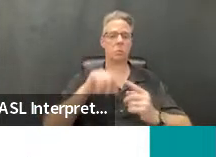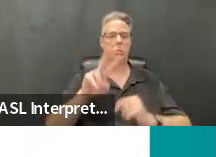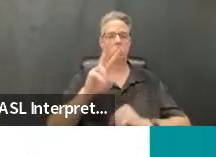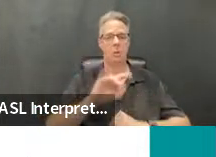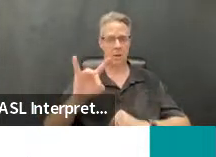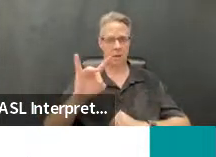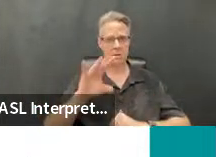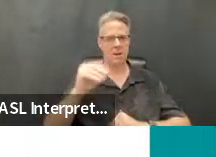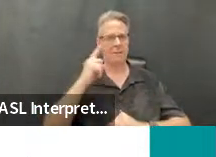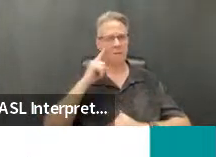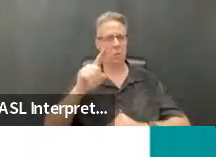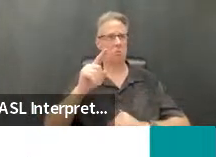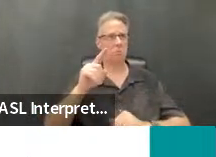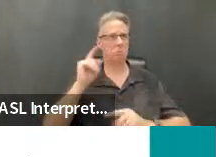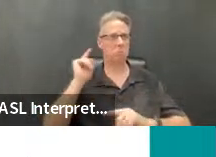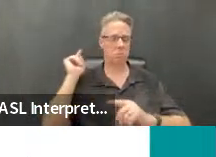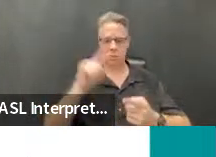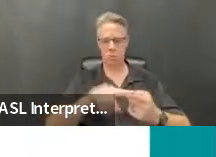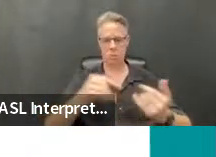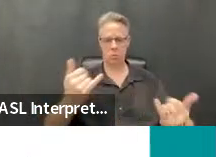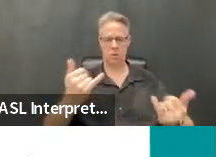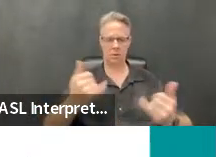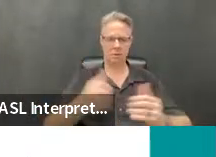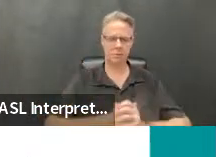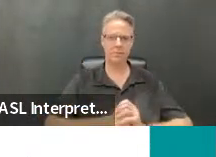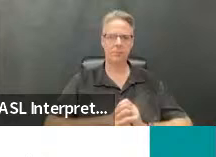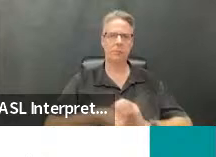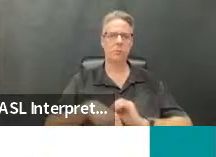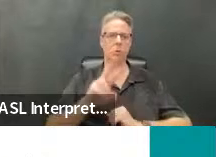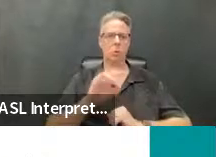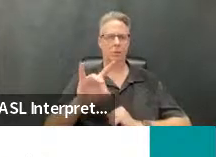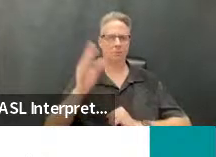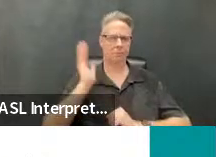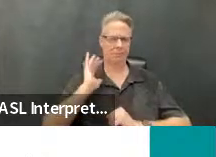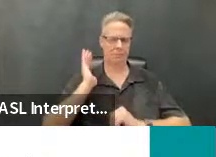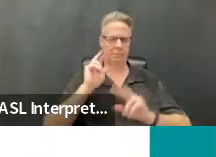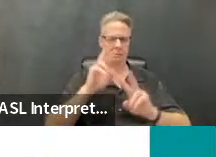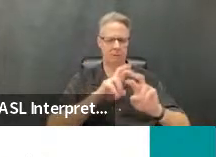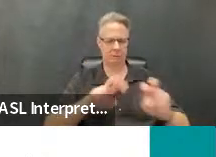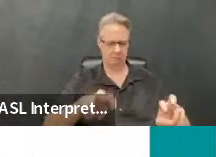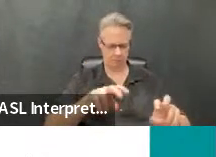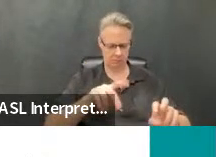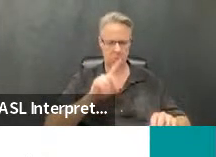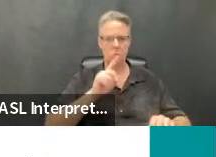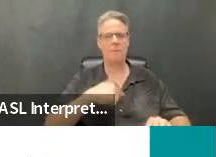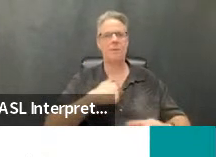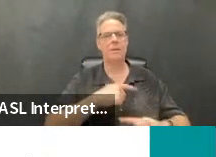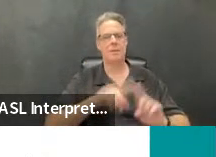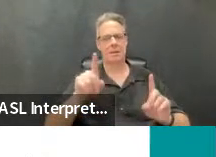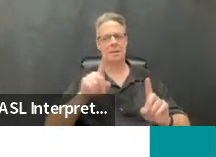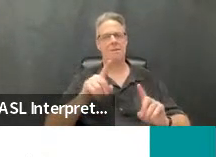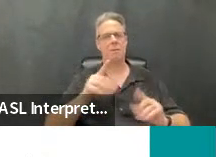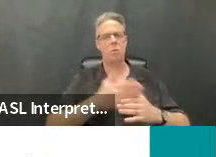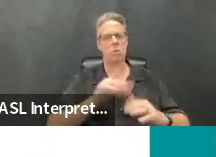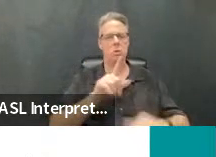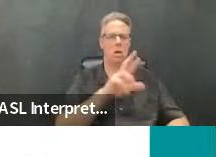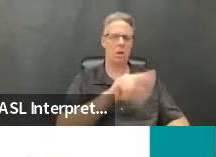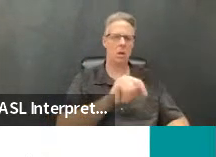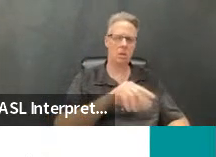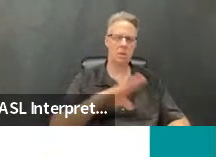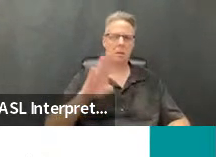us forward to where we are today. So in the 2008 analysis, there was a difference in ridership between light rail and